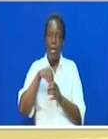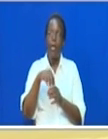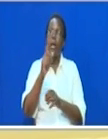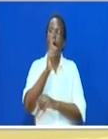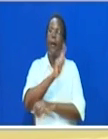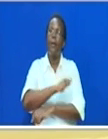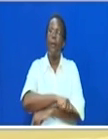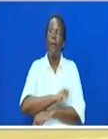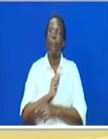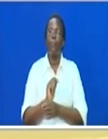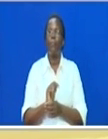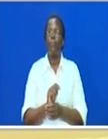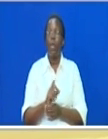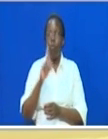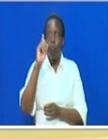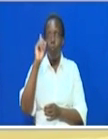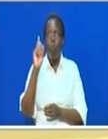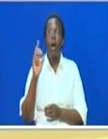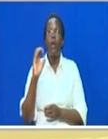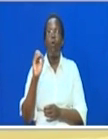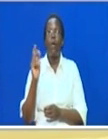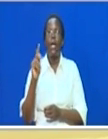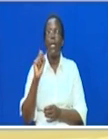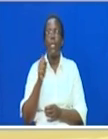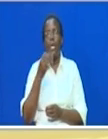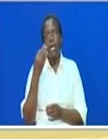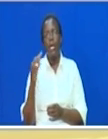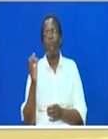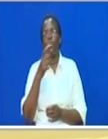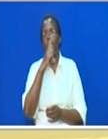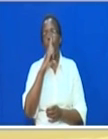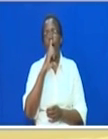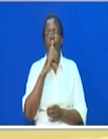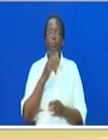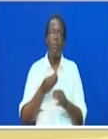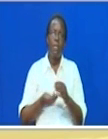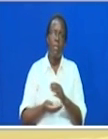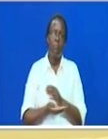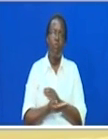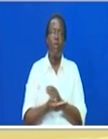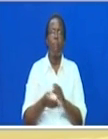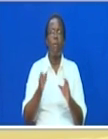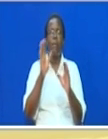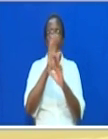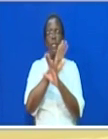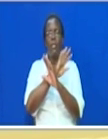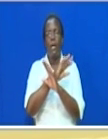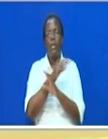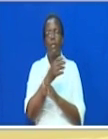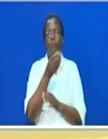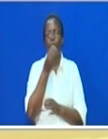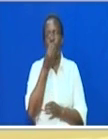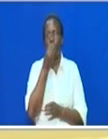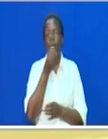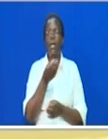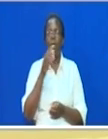served in a day, one occasion. If it's lunch, if it's breakfast, if it's supper, one occasion. It should